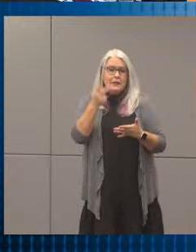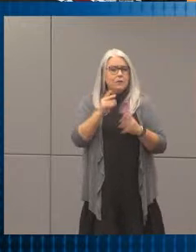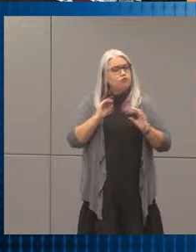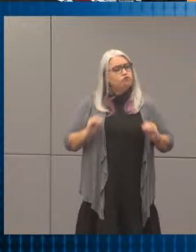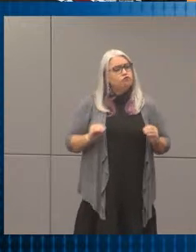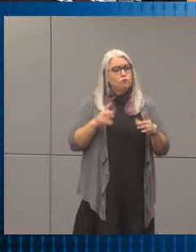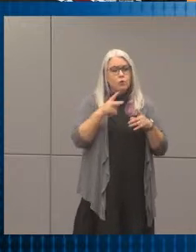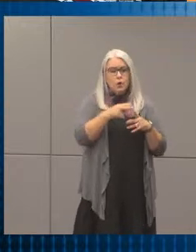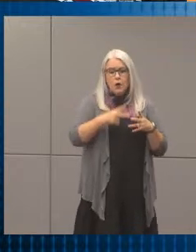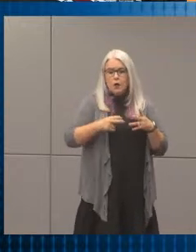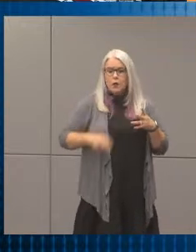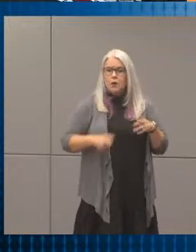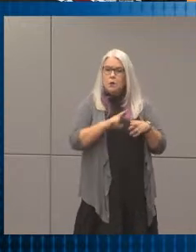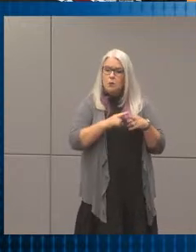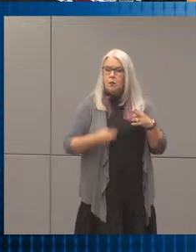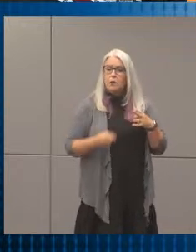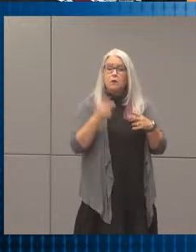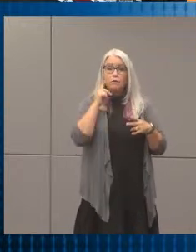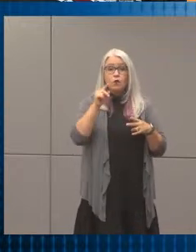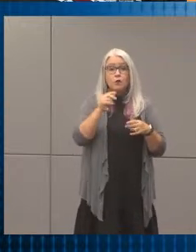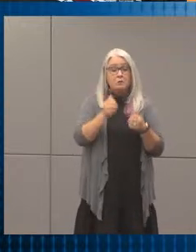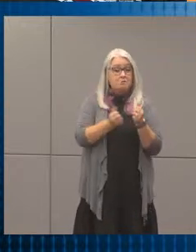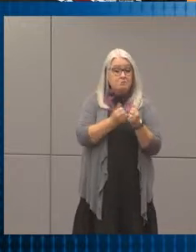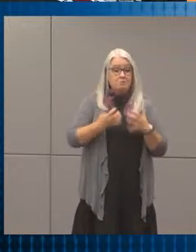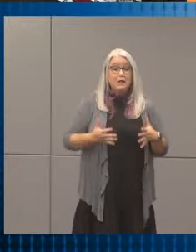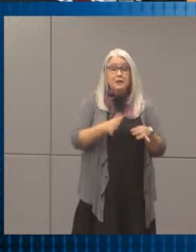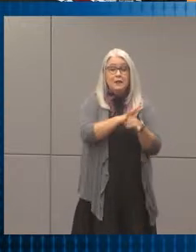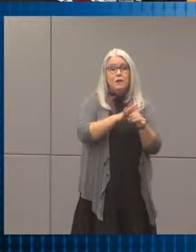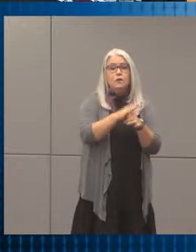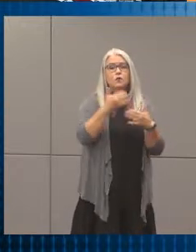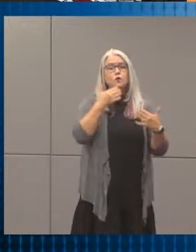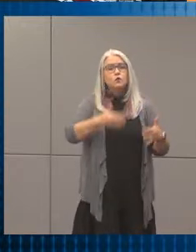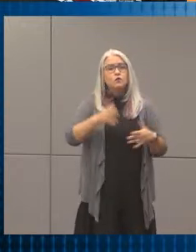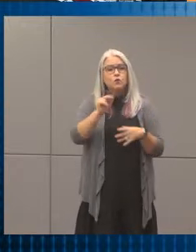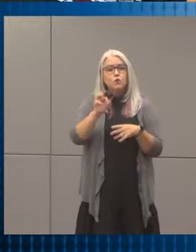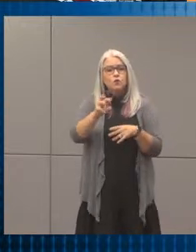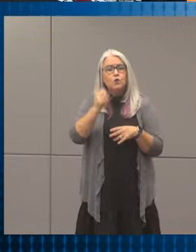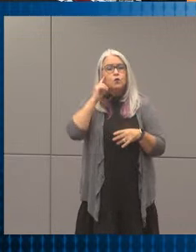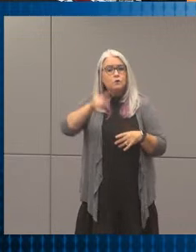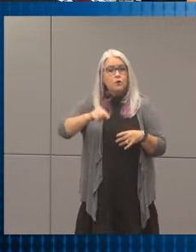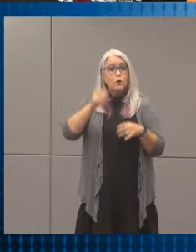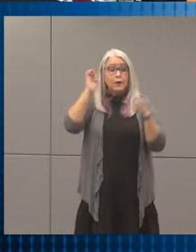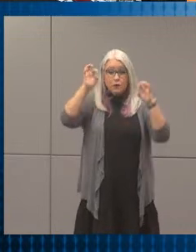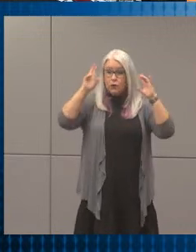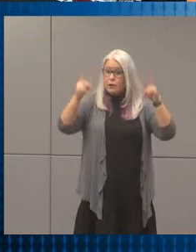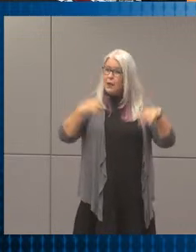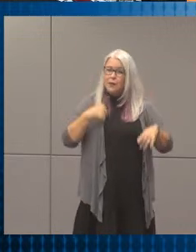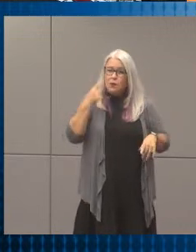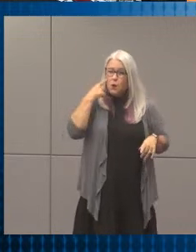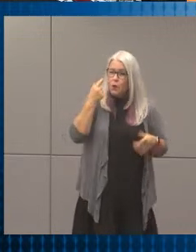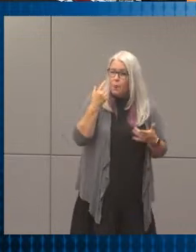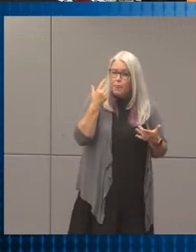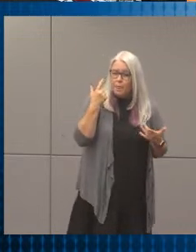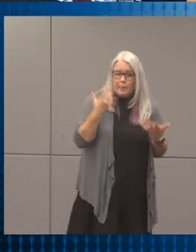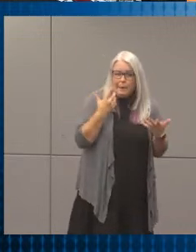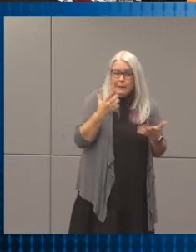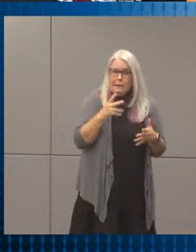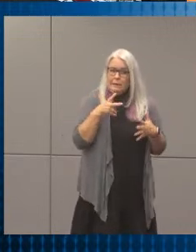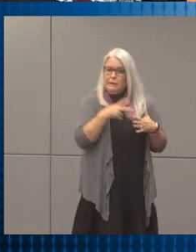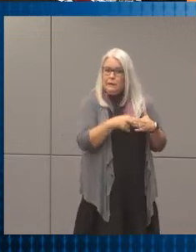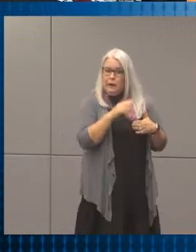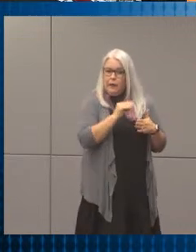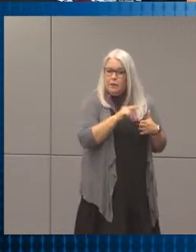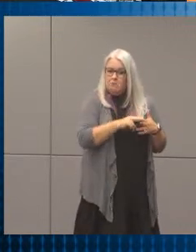any area. So that's good news for education, is that I do not believe you'll see cuts. But again, until we get those